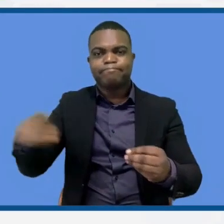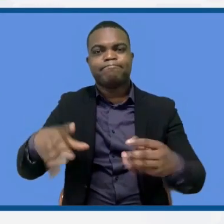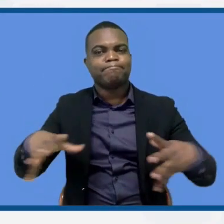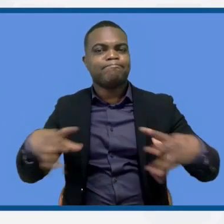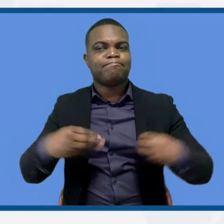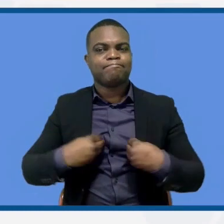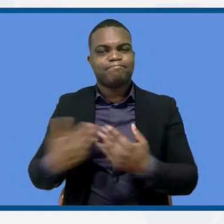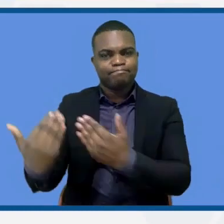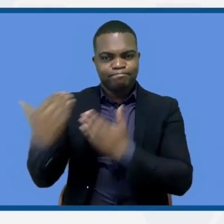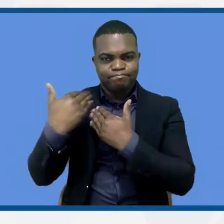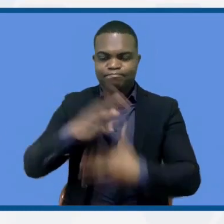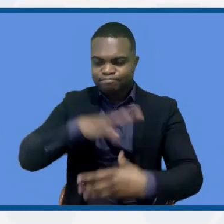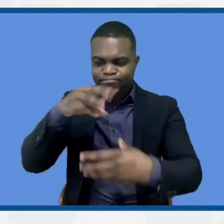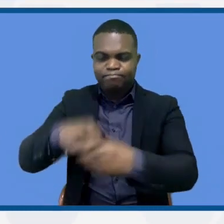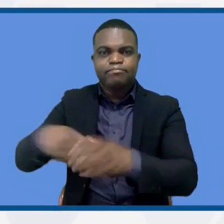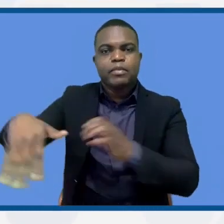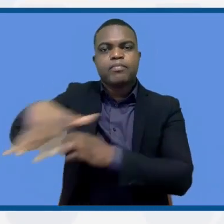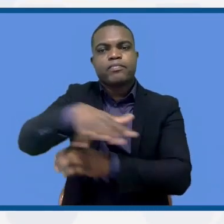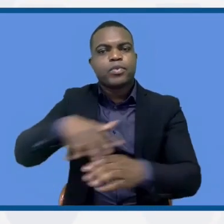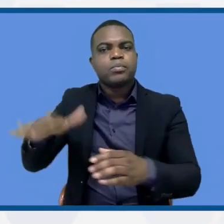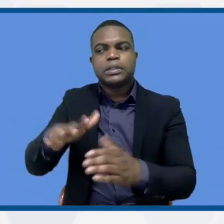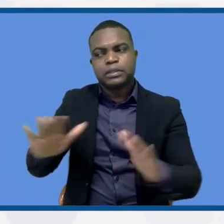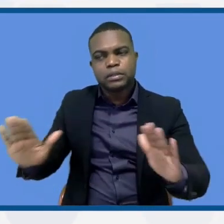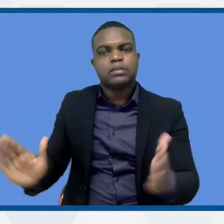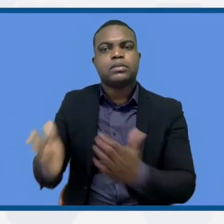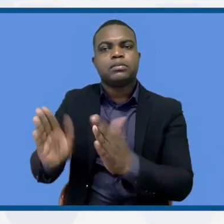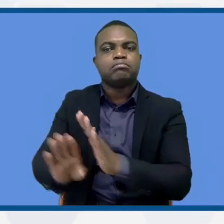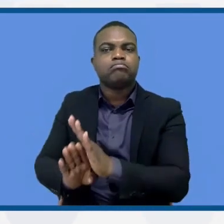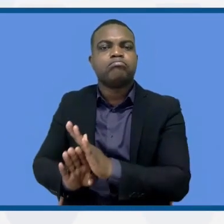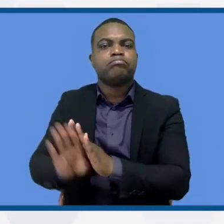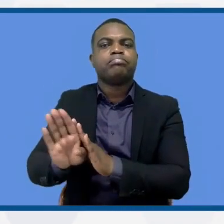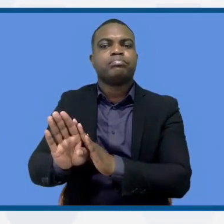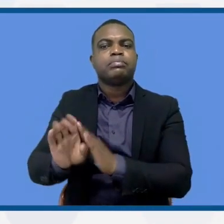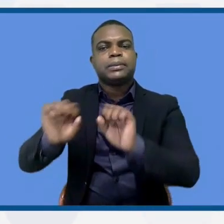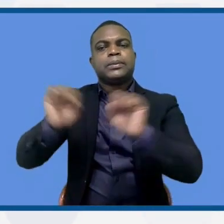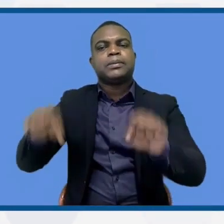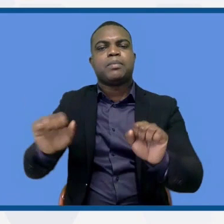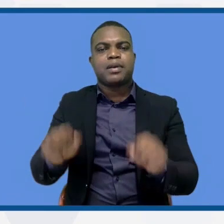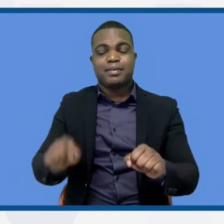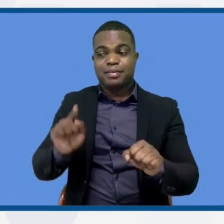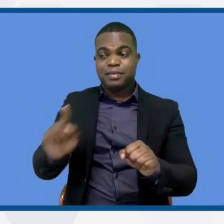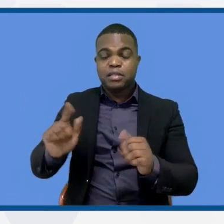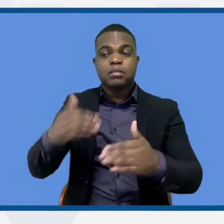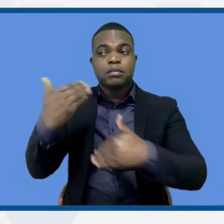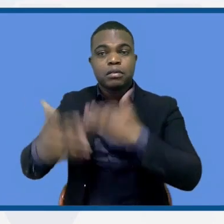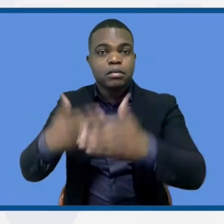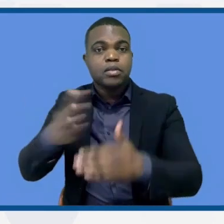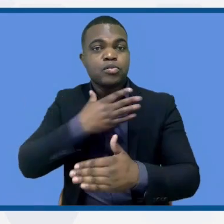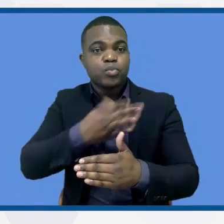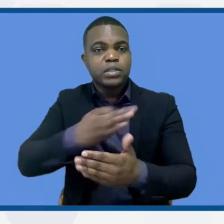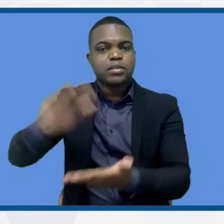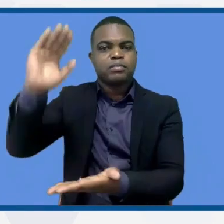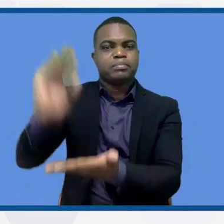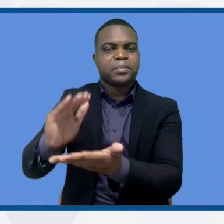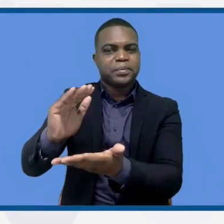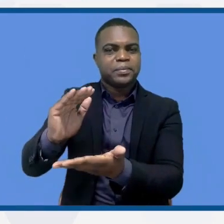own risks. And so we have been able, through this community-led partnership approach, to significantly reduce the risks